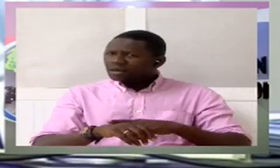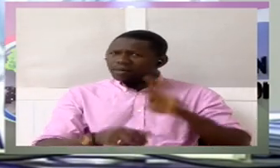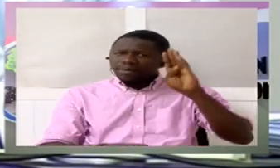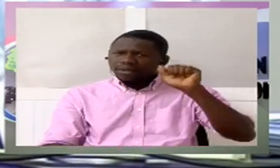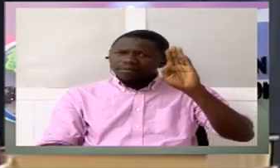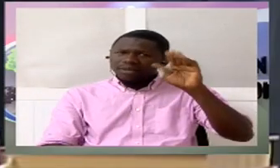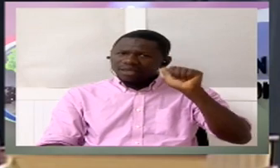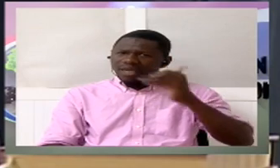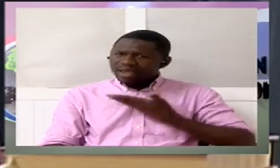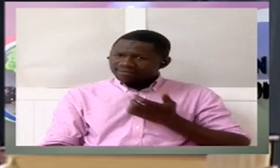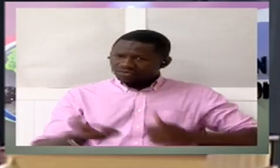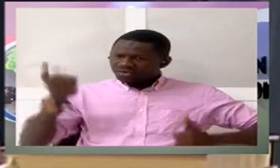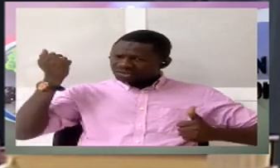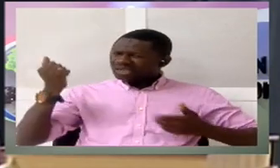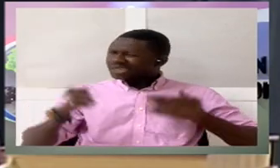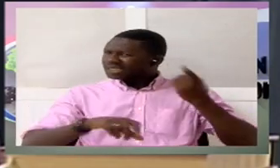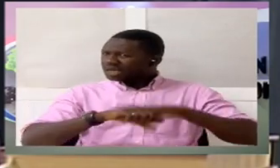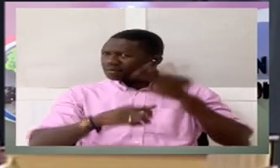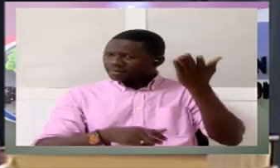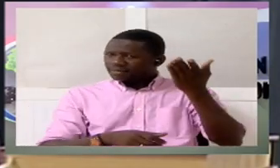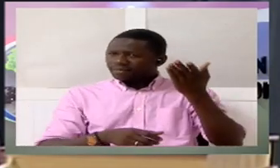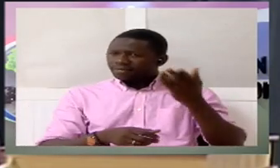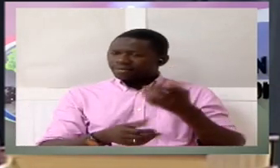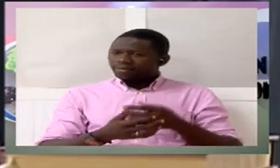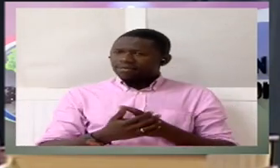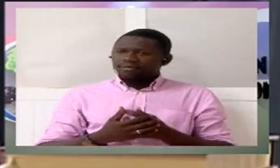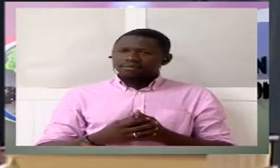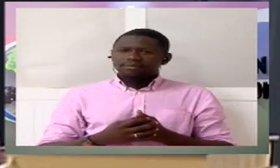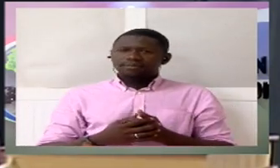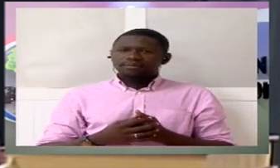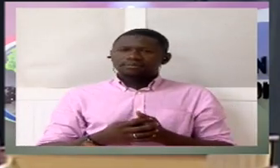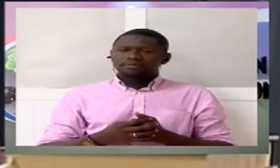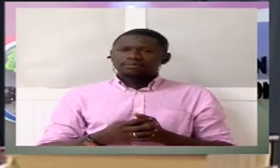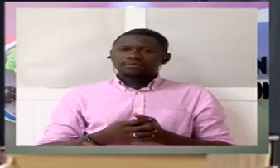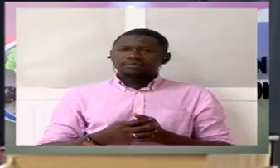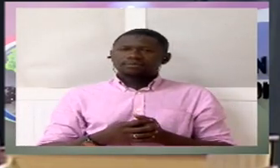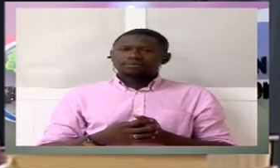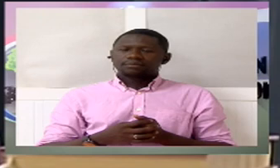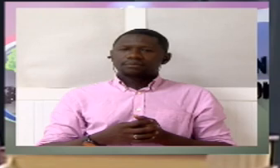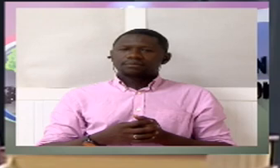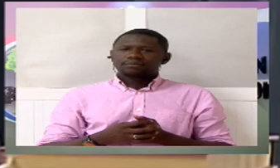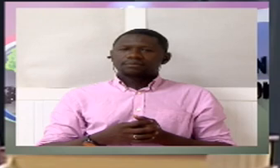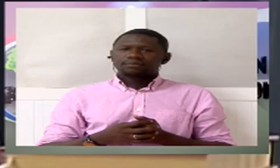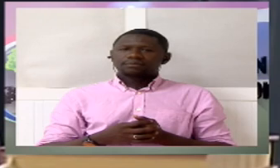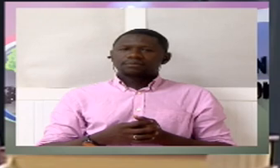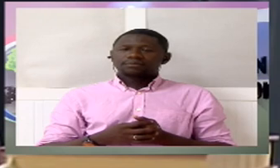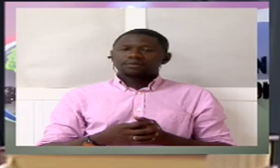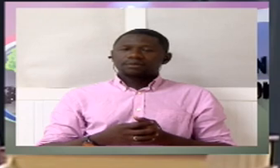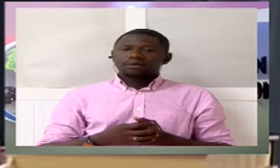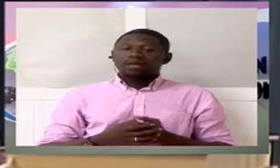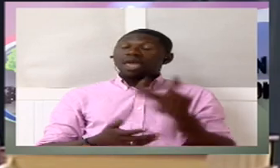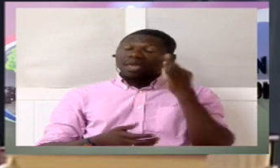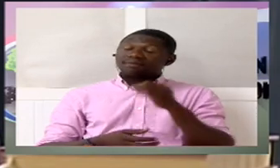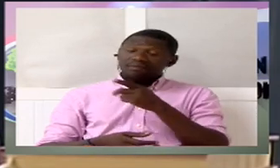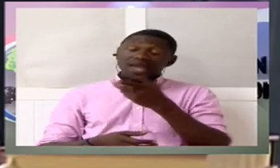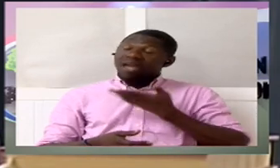or control otumo dum fo kidol be baba bulule num bang na baba bulule nyamaje no nam na fanye If he had